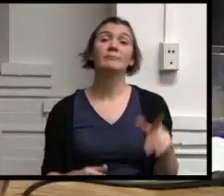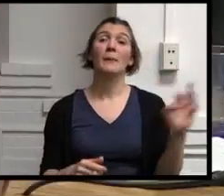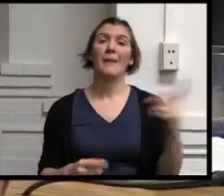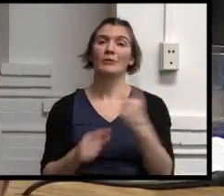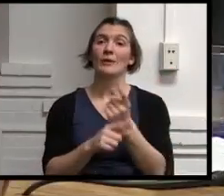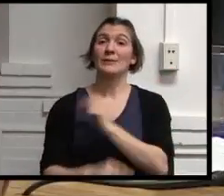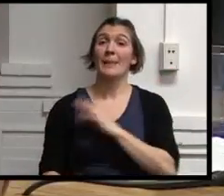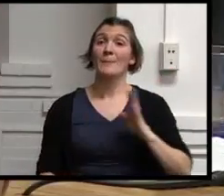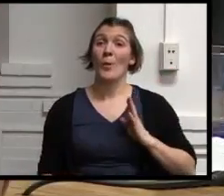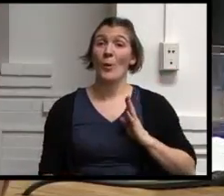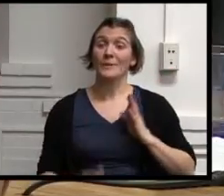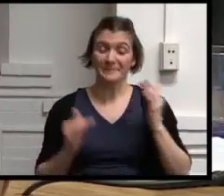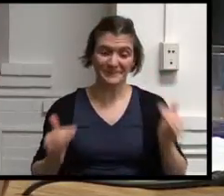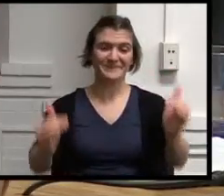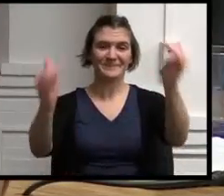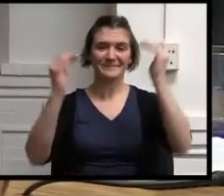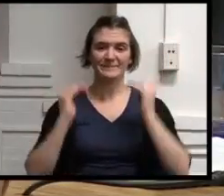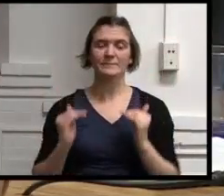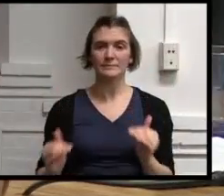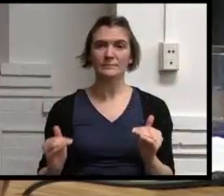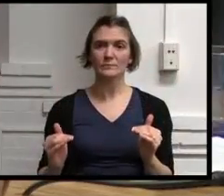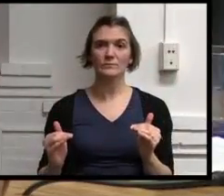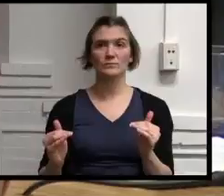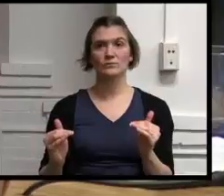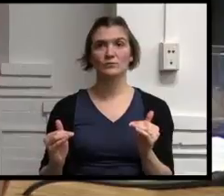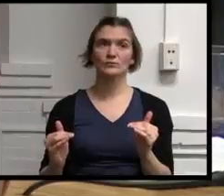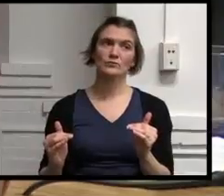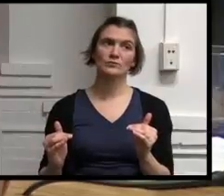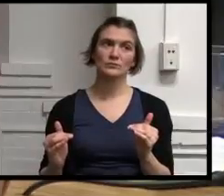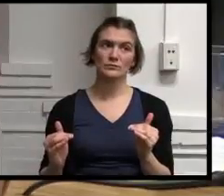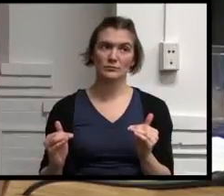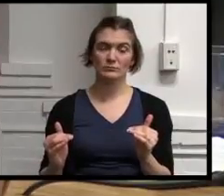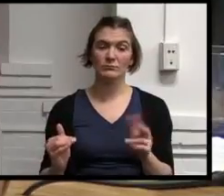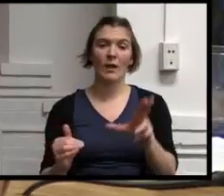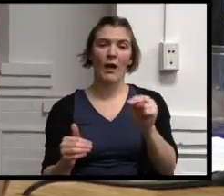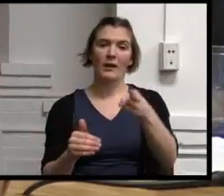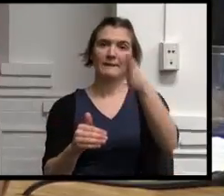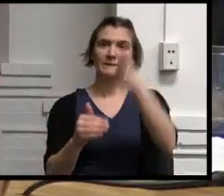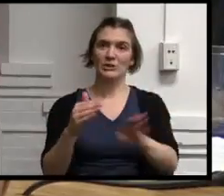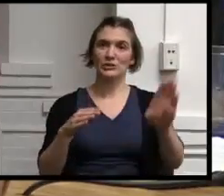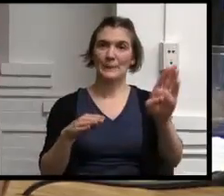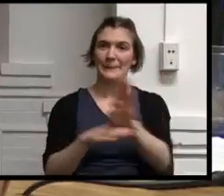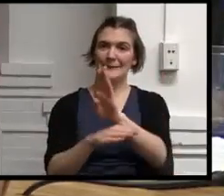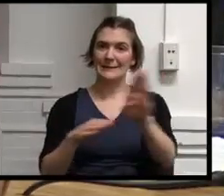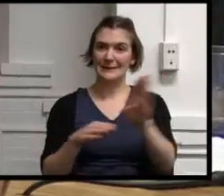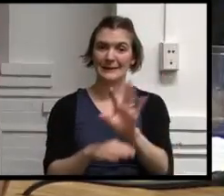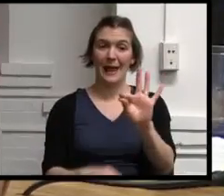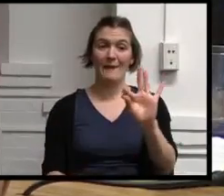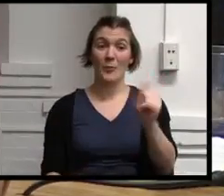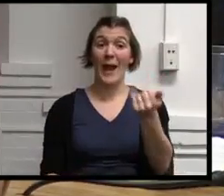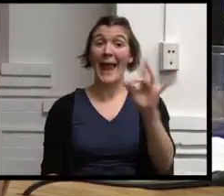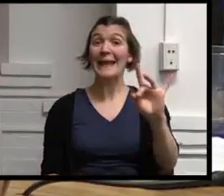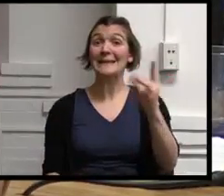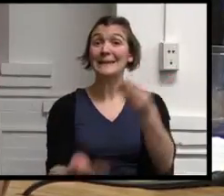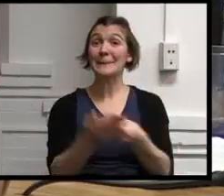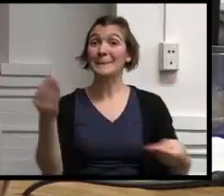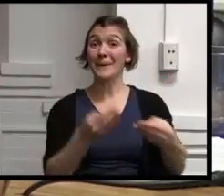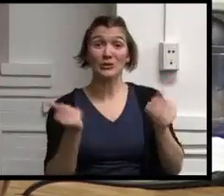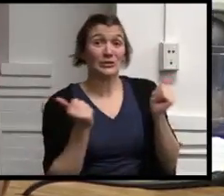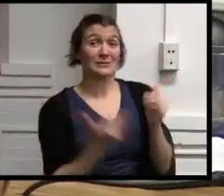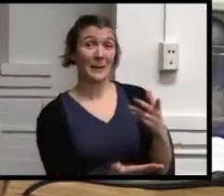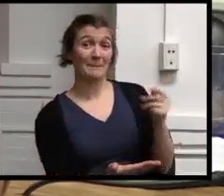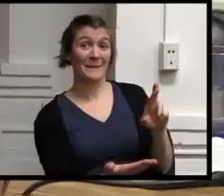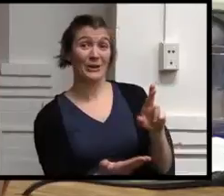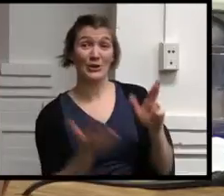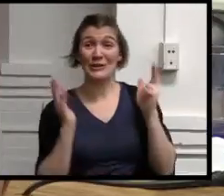5-0. Next item on the agenda is under unfinished business, the FY18 budget. Peter?